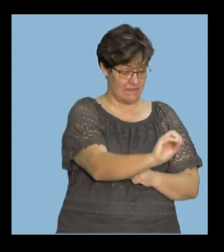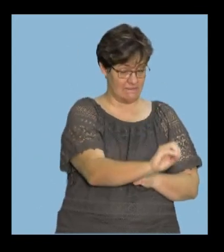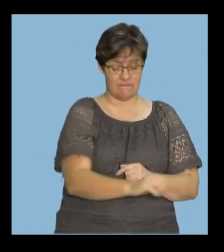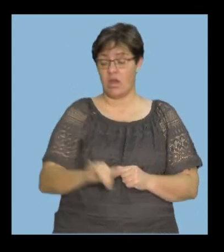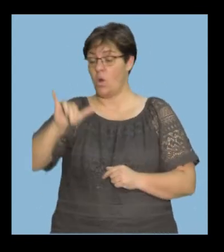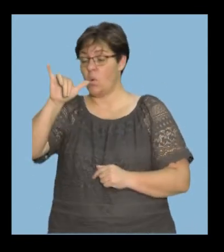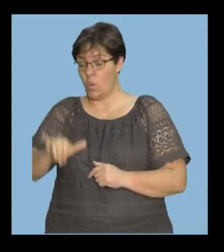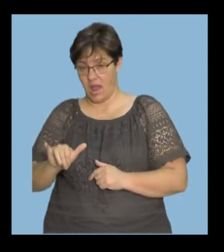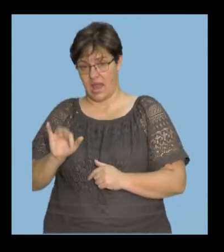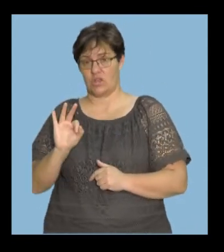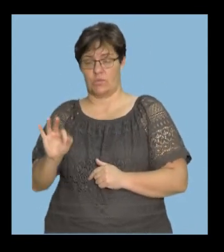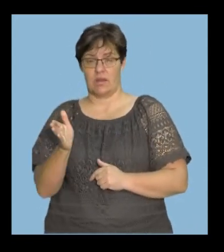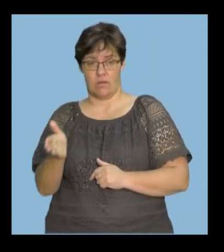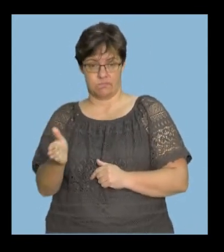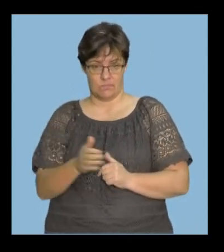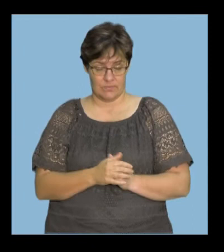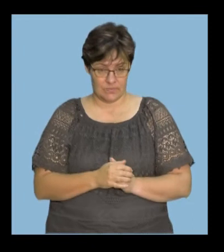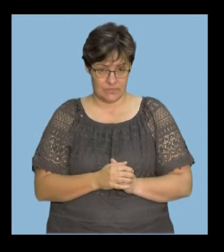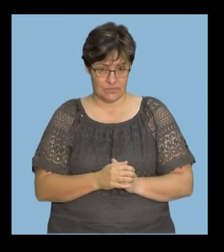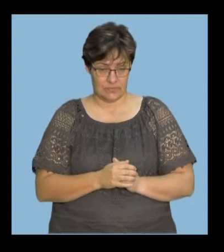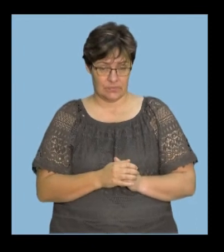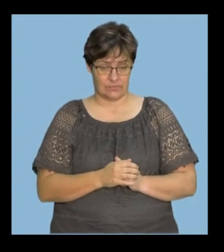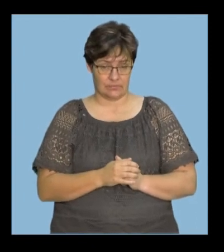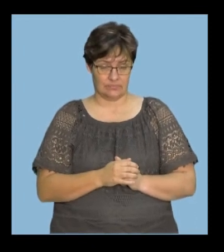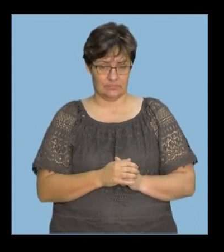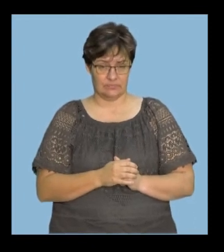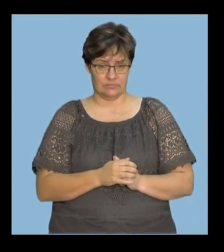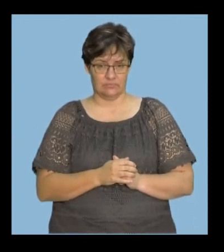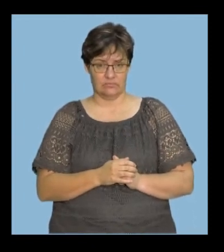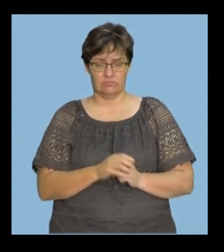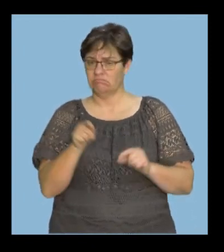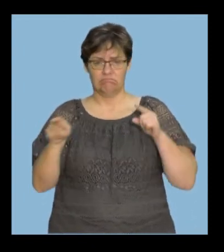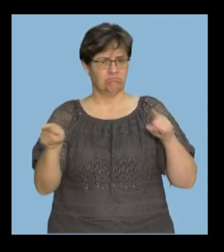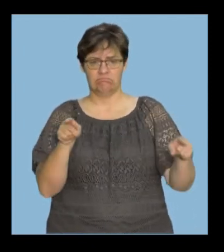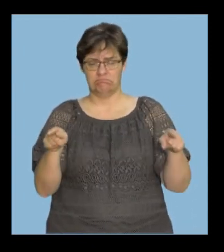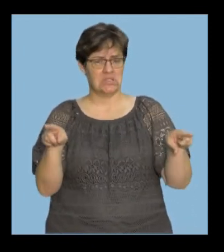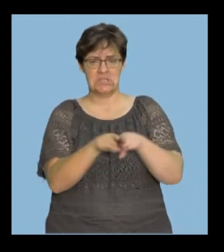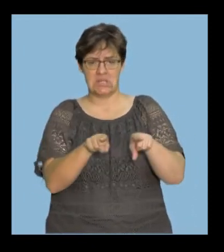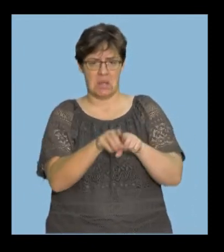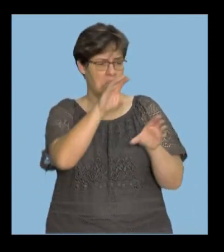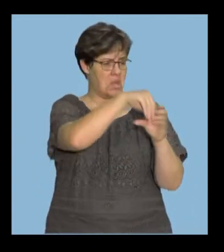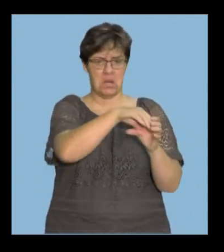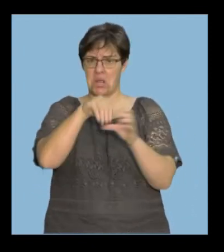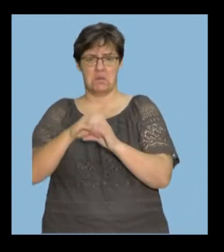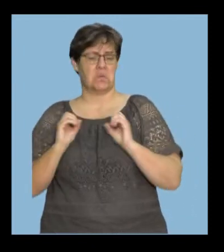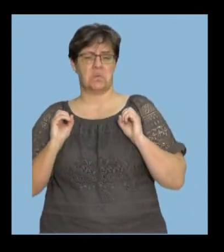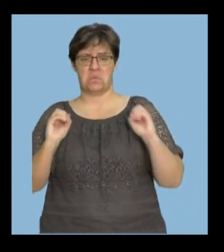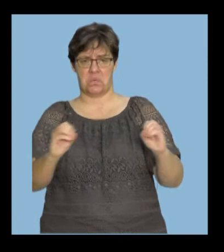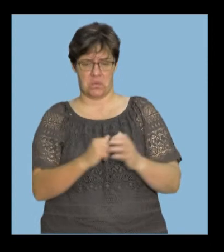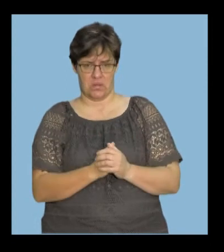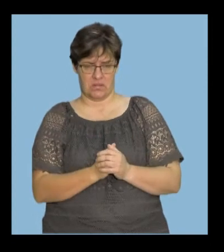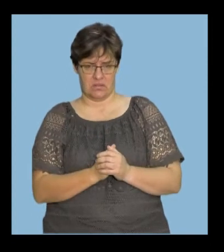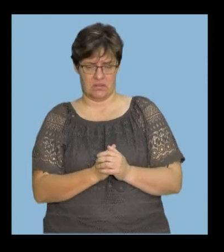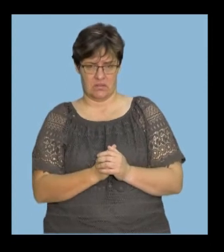it, and Y has got 3 letters in it. There is no common element. There is